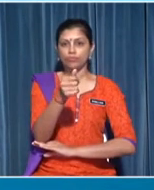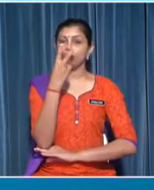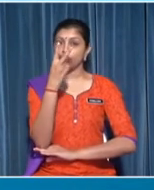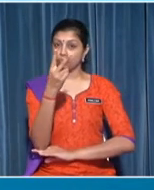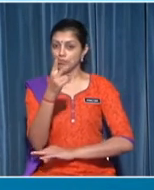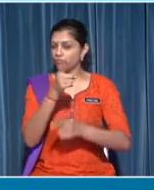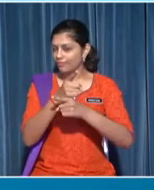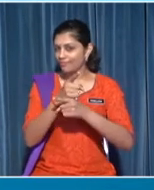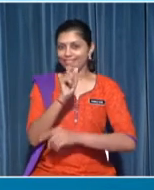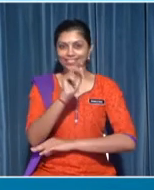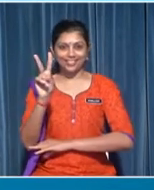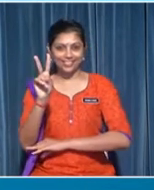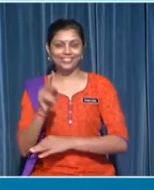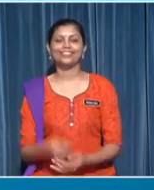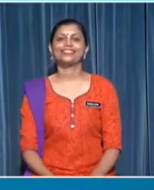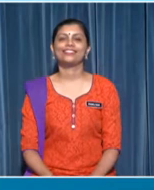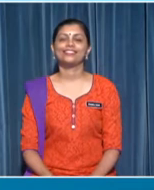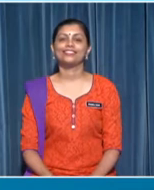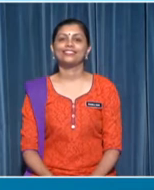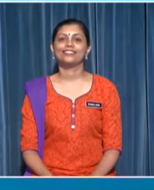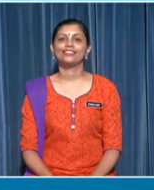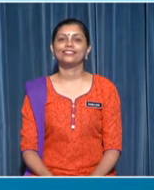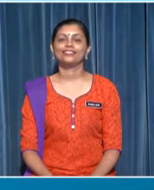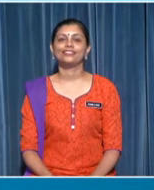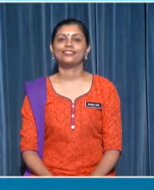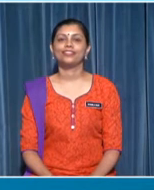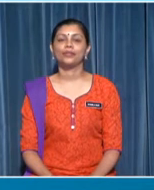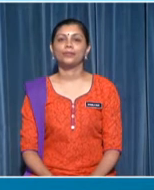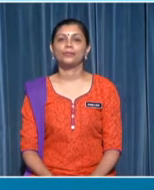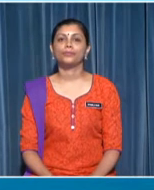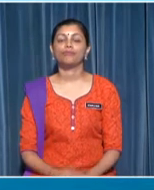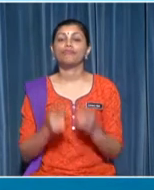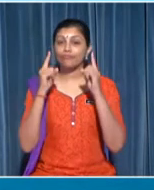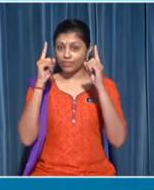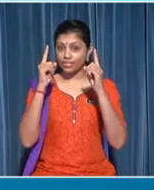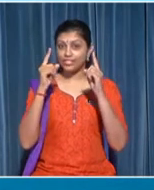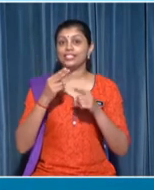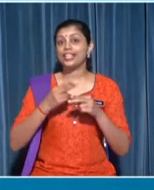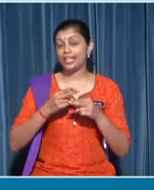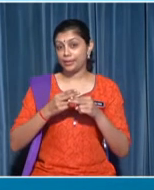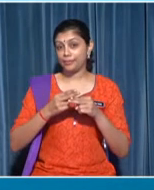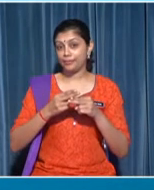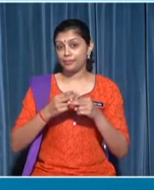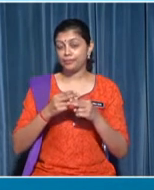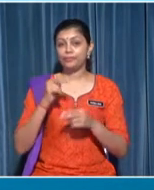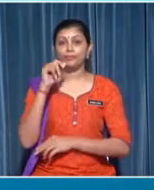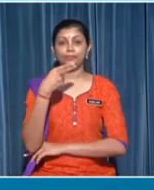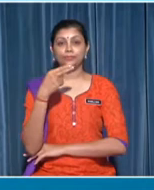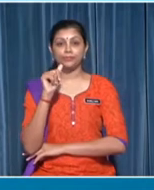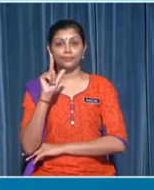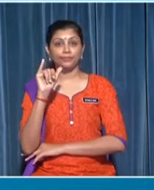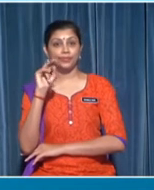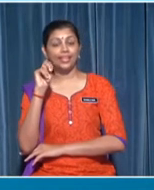channel now. Let me introduce myself. I am Nur Halina binti Abdul